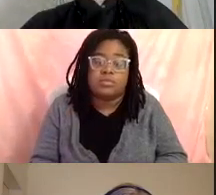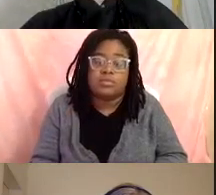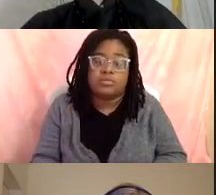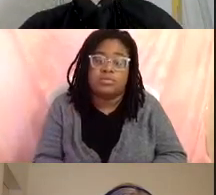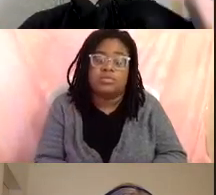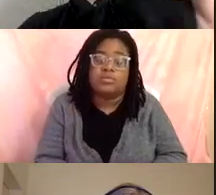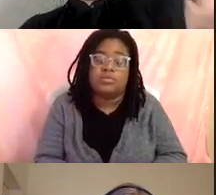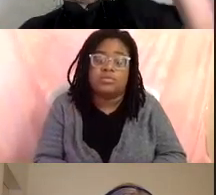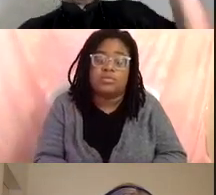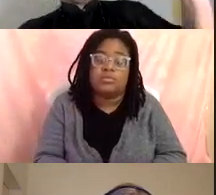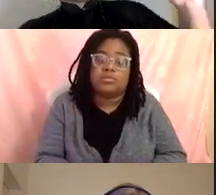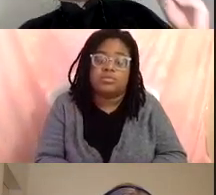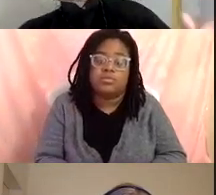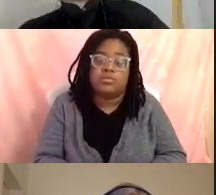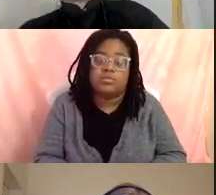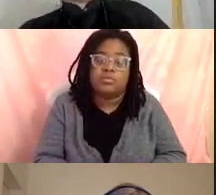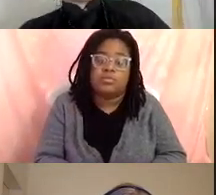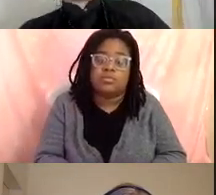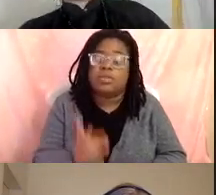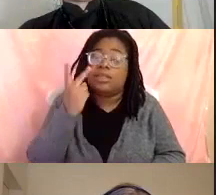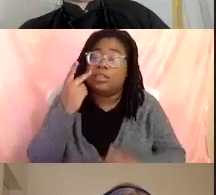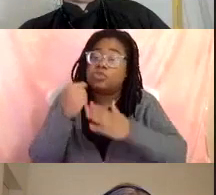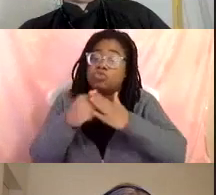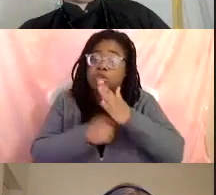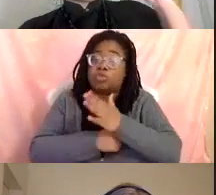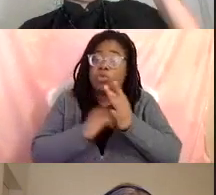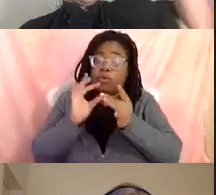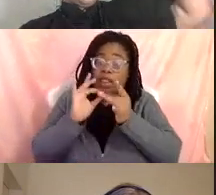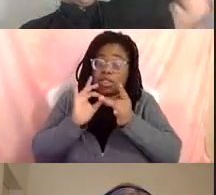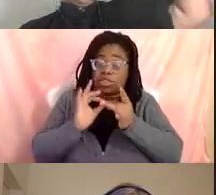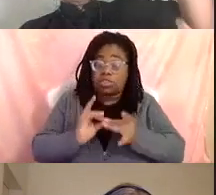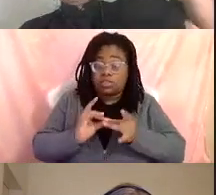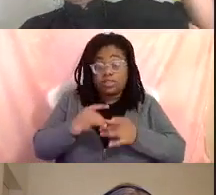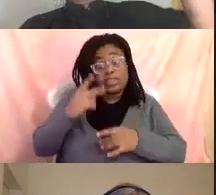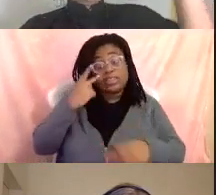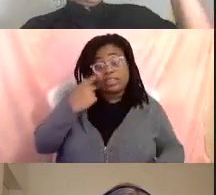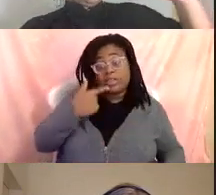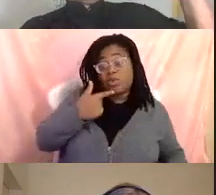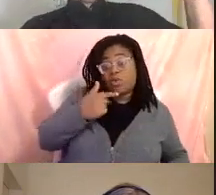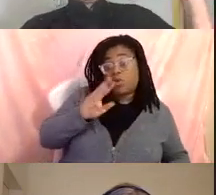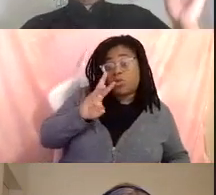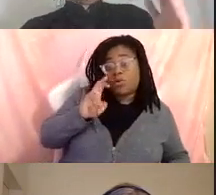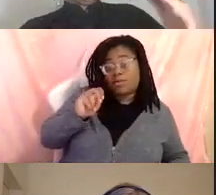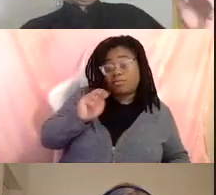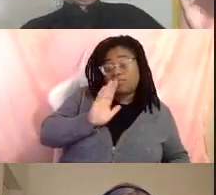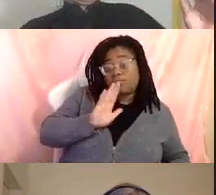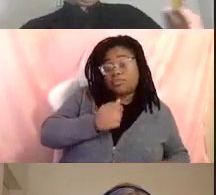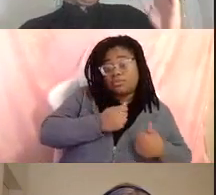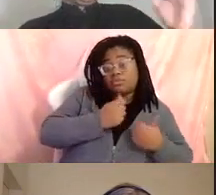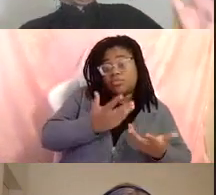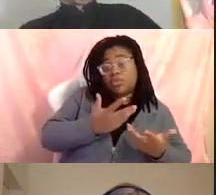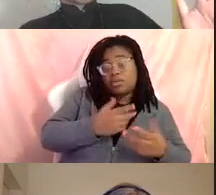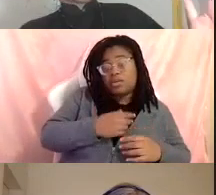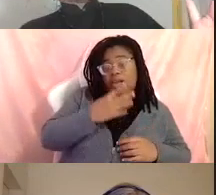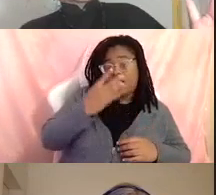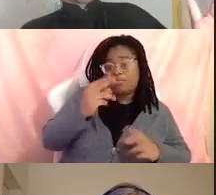I see structural relationship. I see Gwendolyn's poem, Hugging the Outside, so beautiful, if